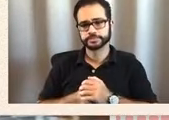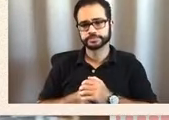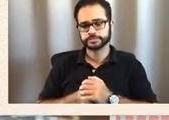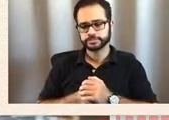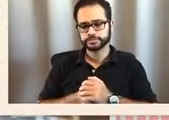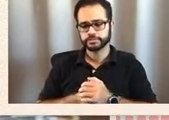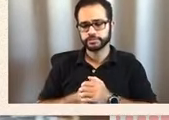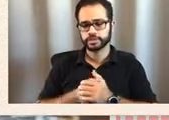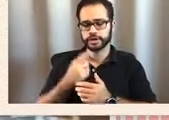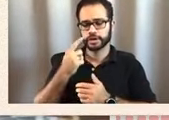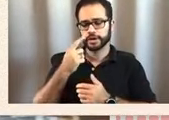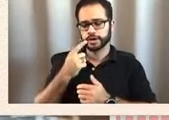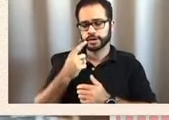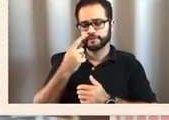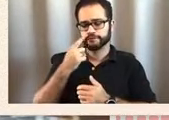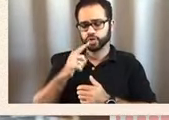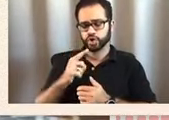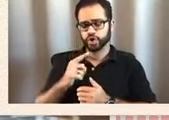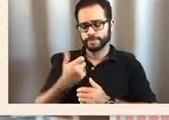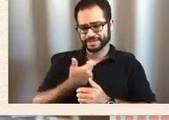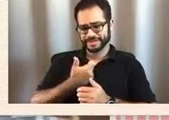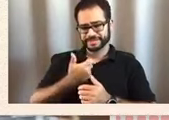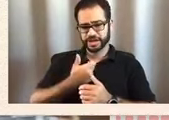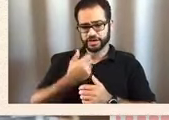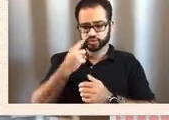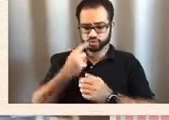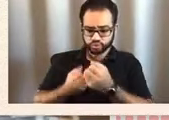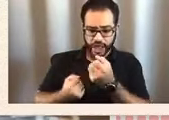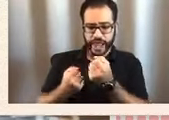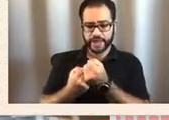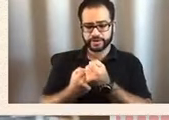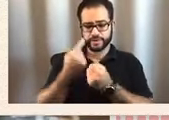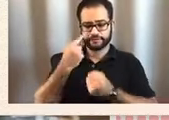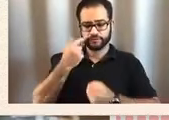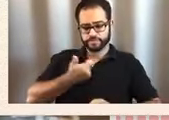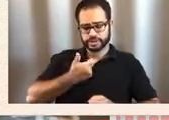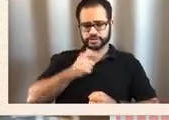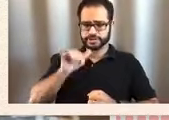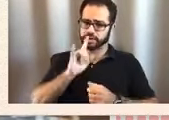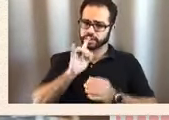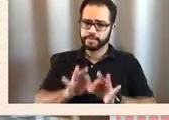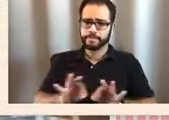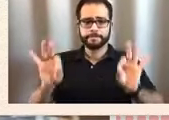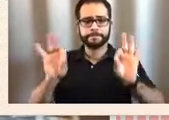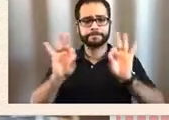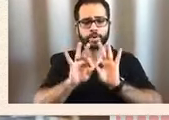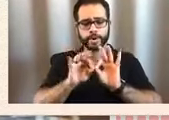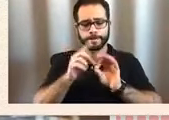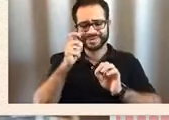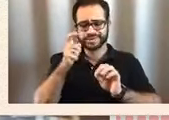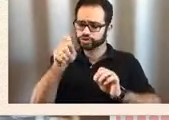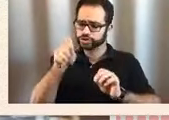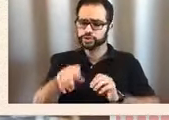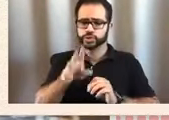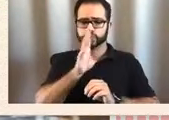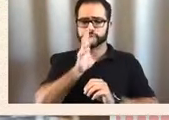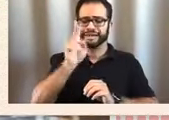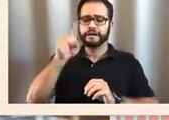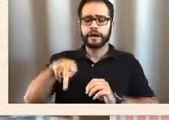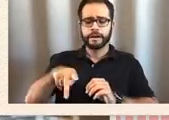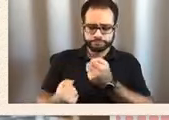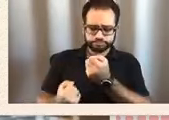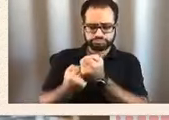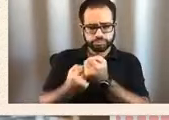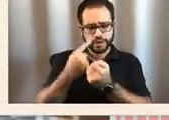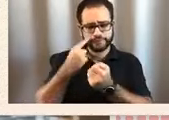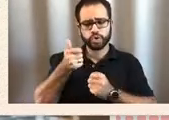self-advocate is important to be able to speak up for what you need, not only just for